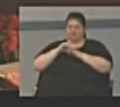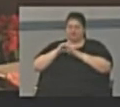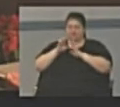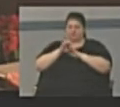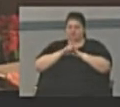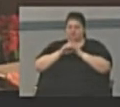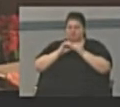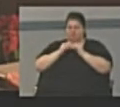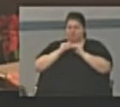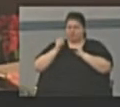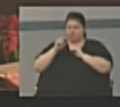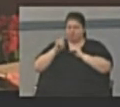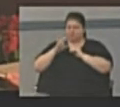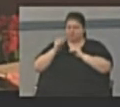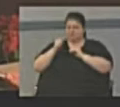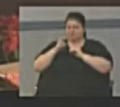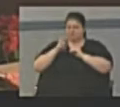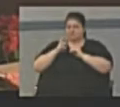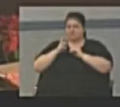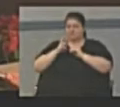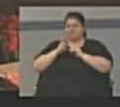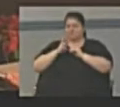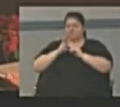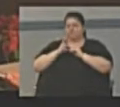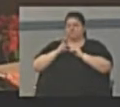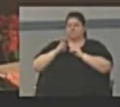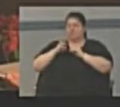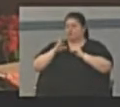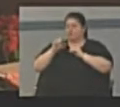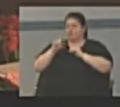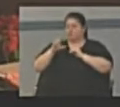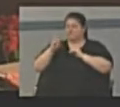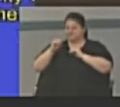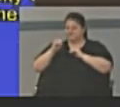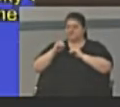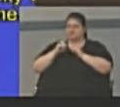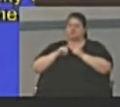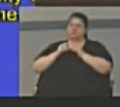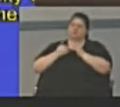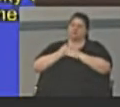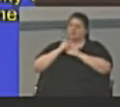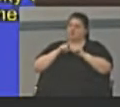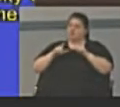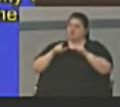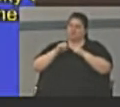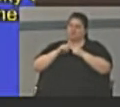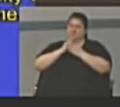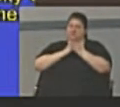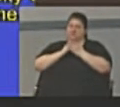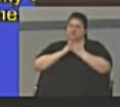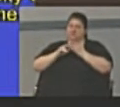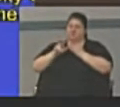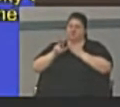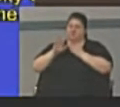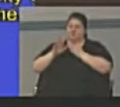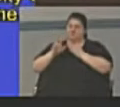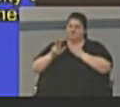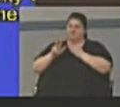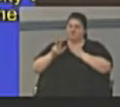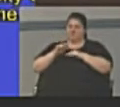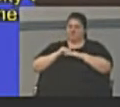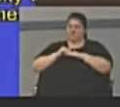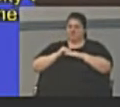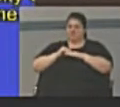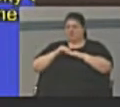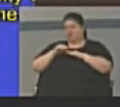a resolution to amend the charter of the City of Laurel by adding new language to section 353 of the charter entitled